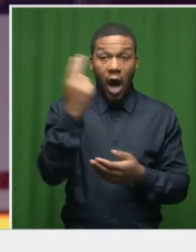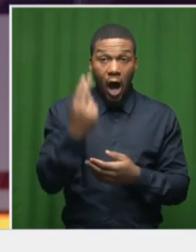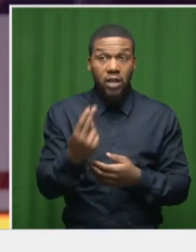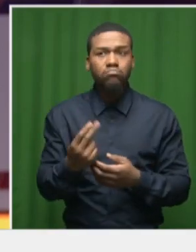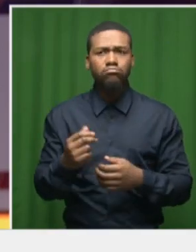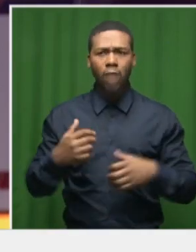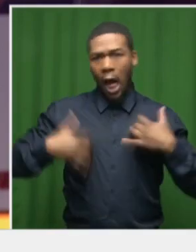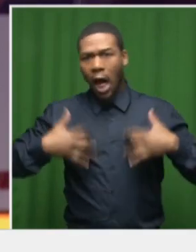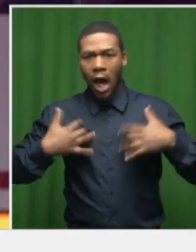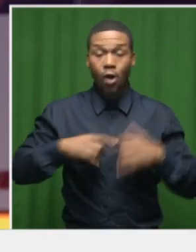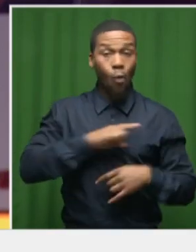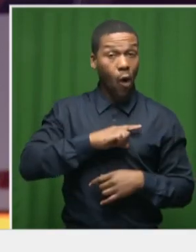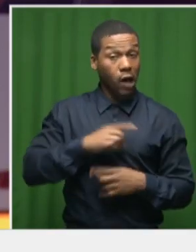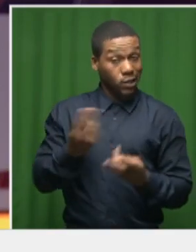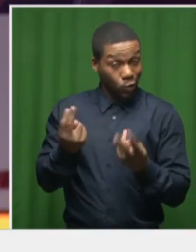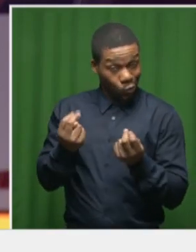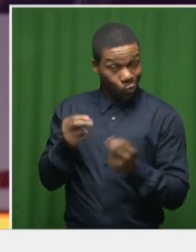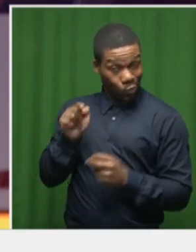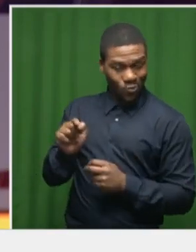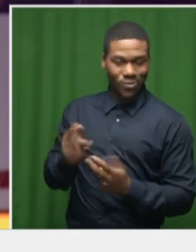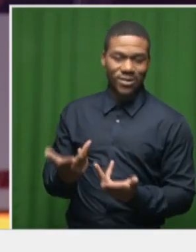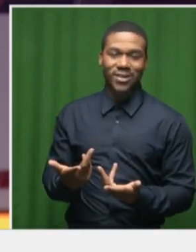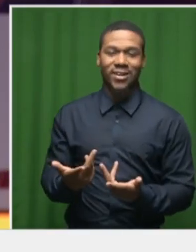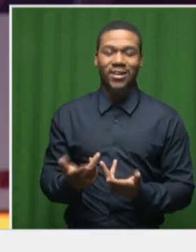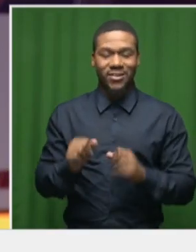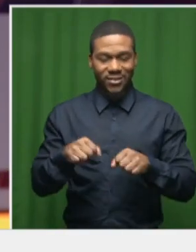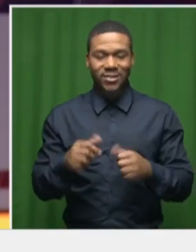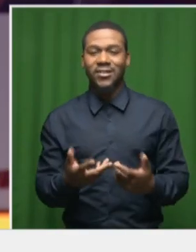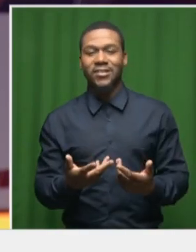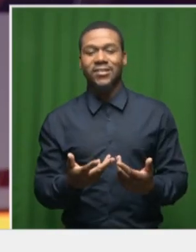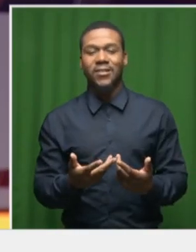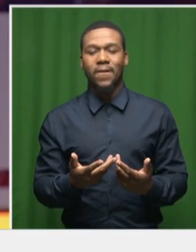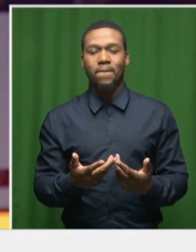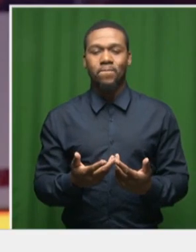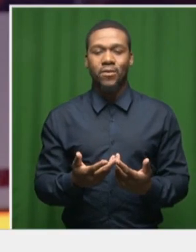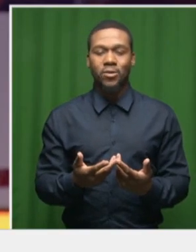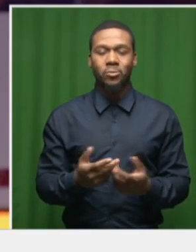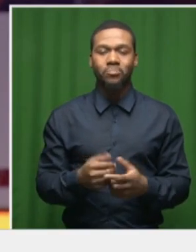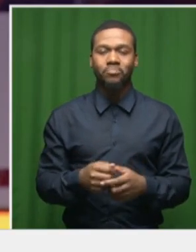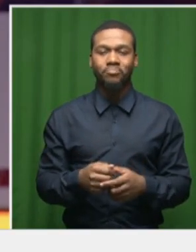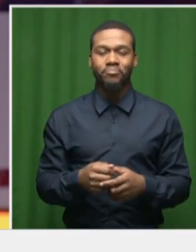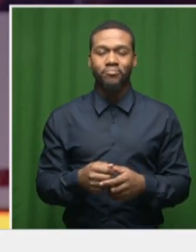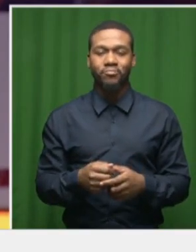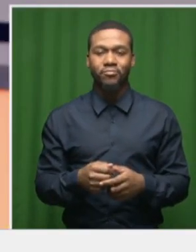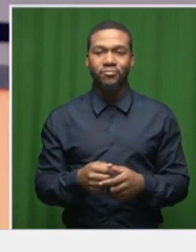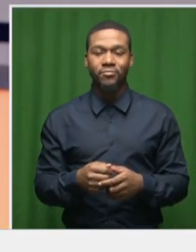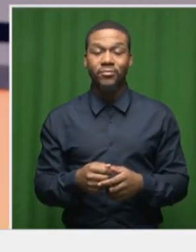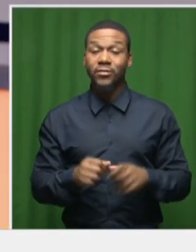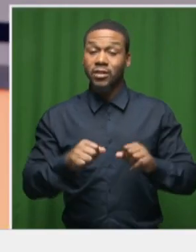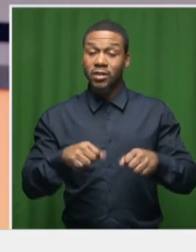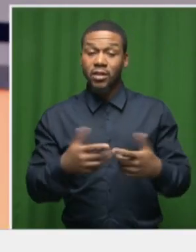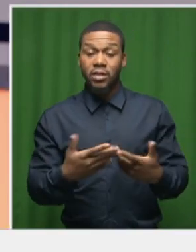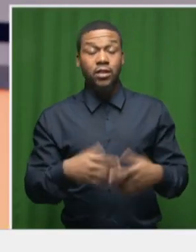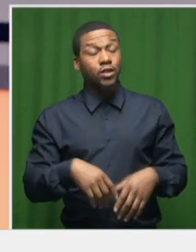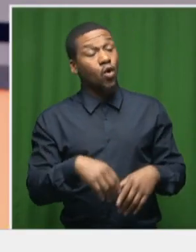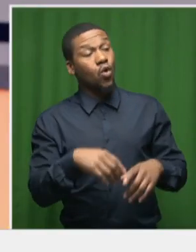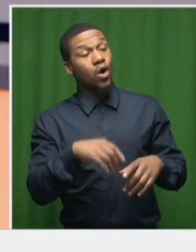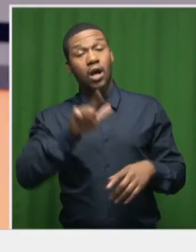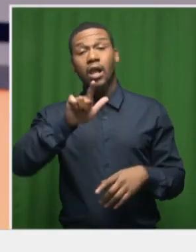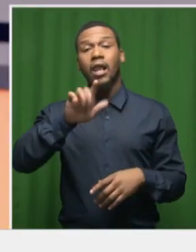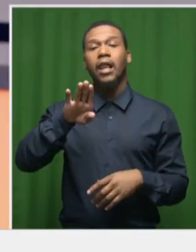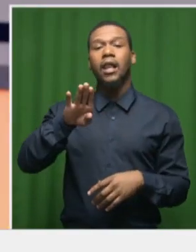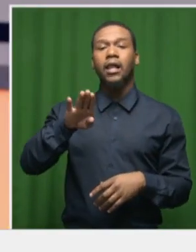may take them a little bit longer to kind of really grapple with what to do with this form of art. Lebo, let's touch on